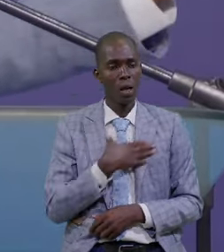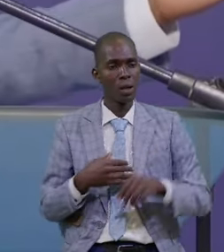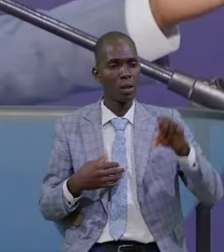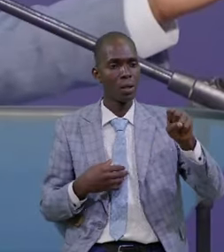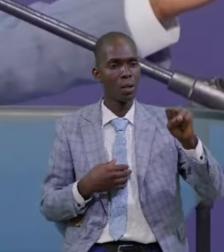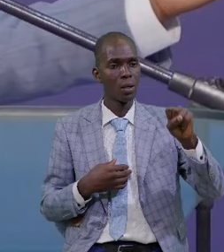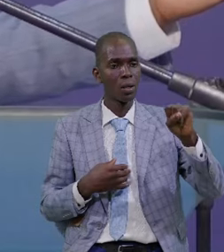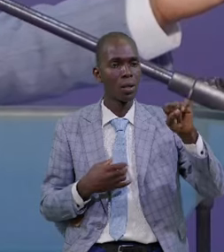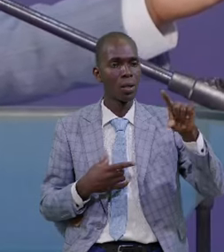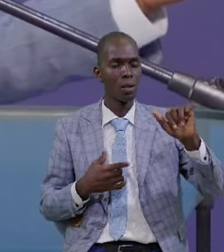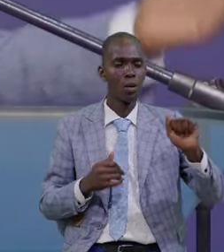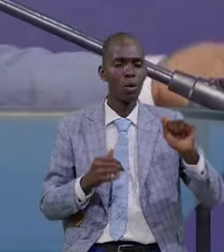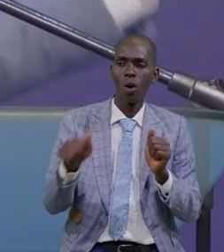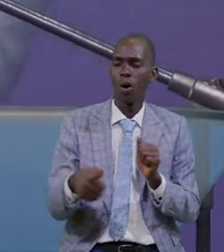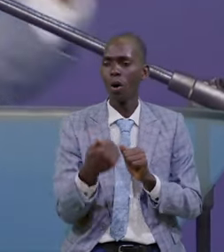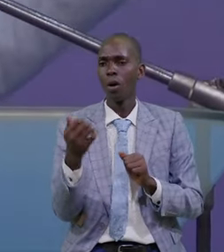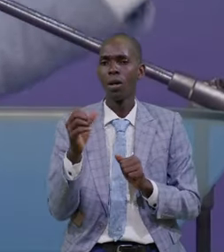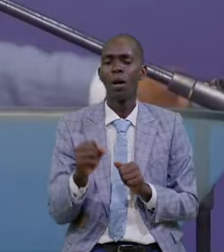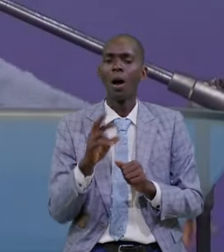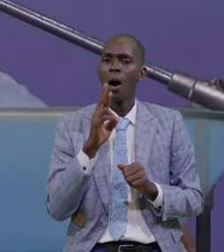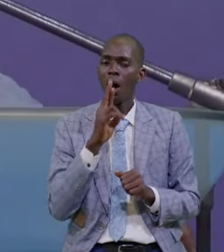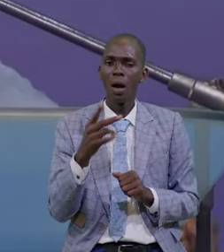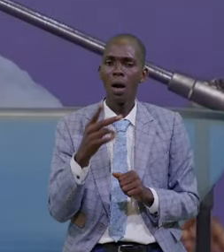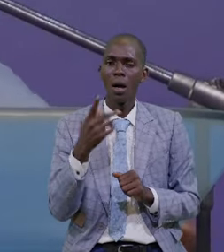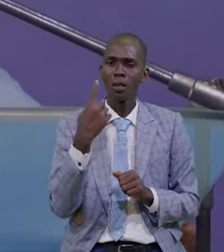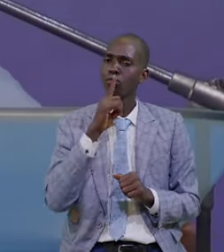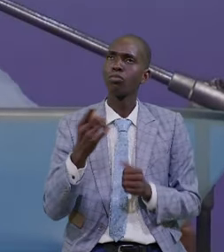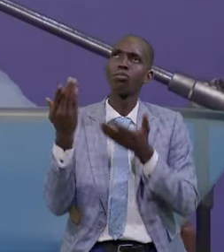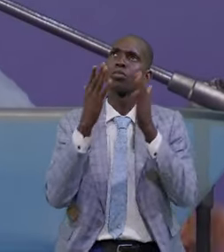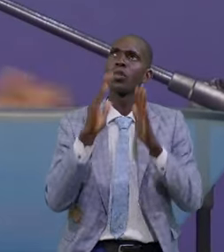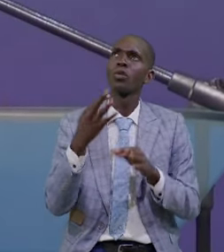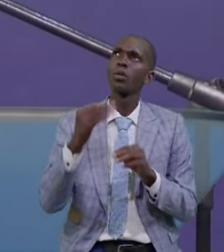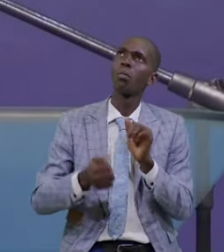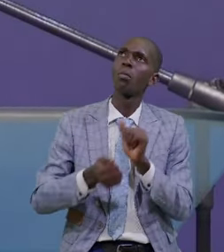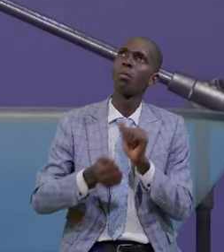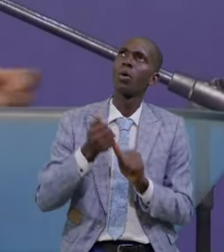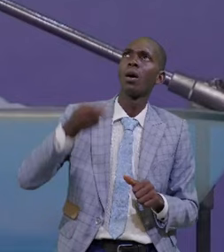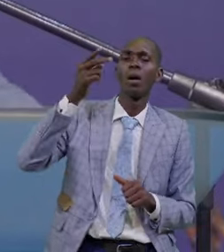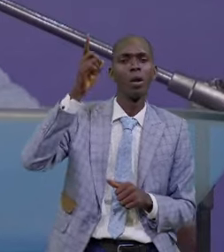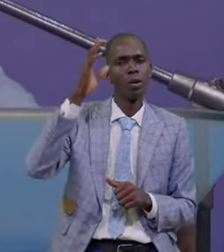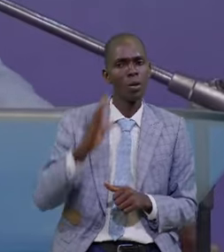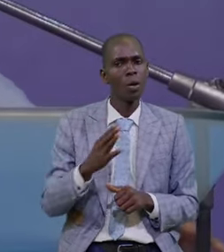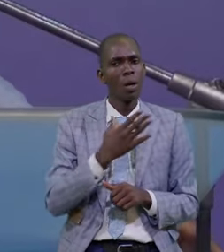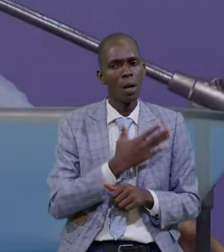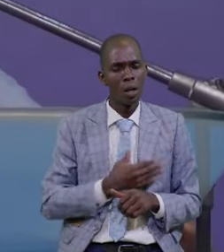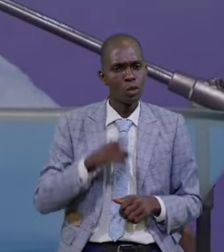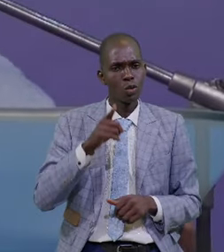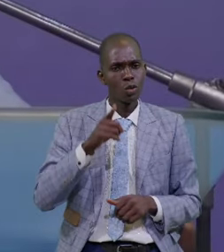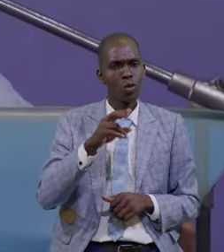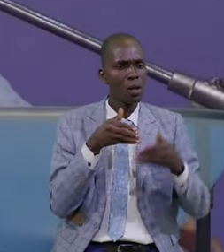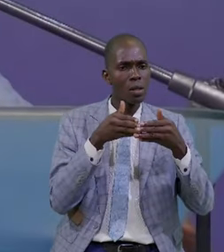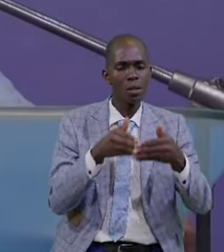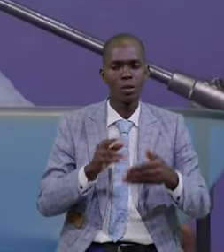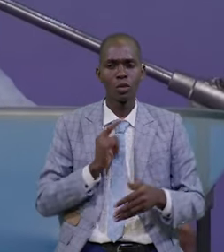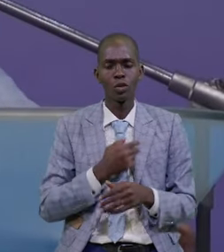and the rest of you, you are the servants of the Most High God, and you show the way of